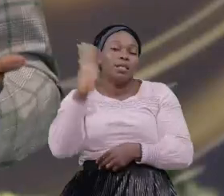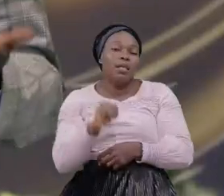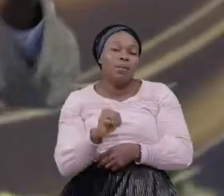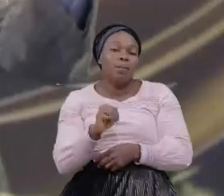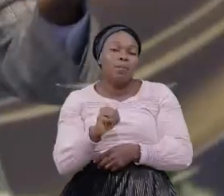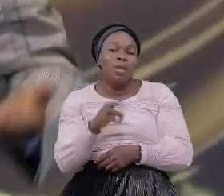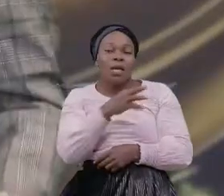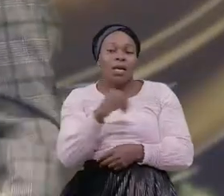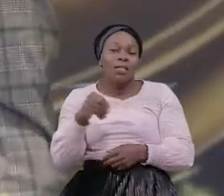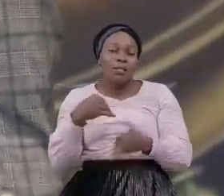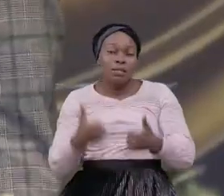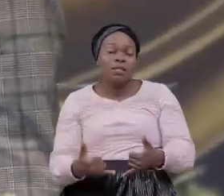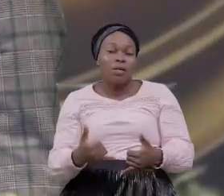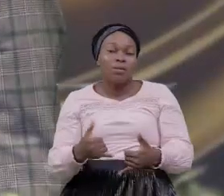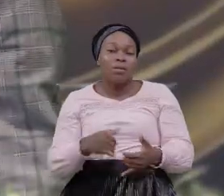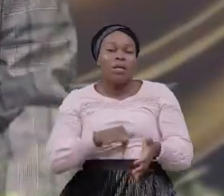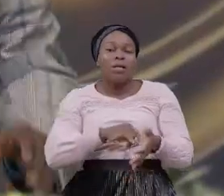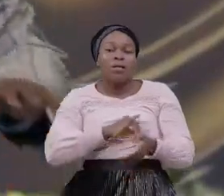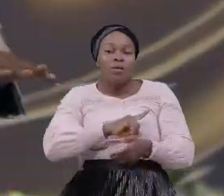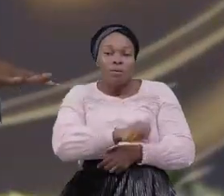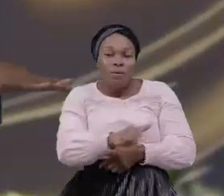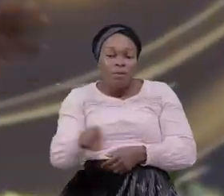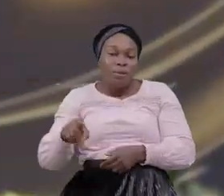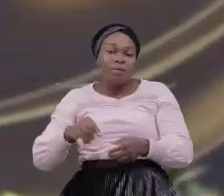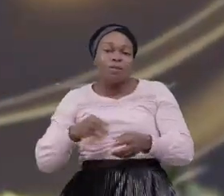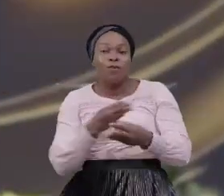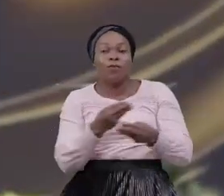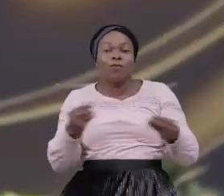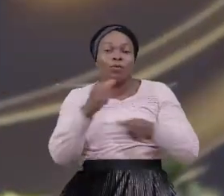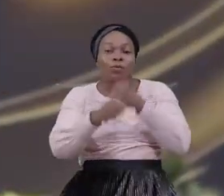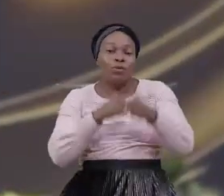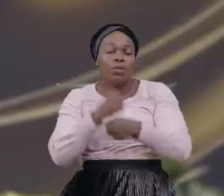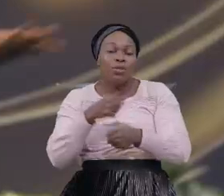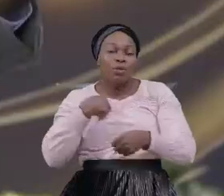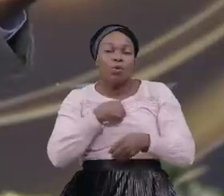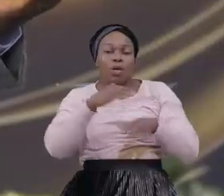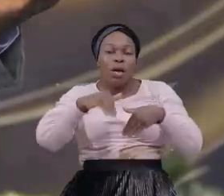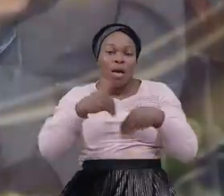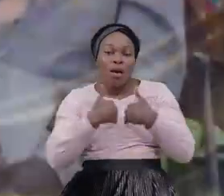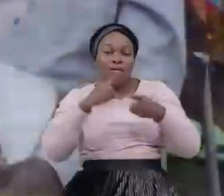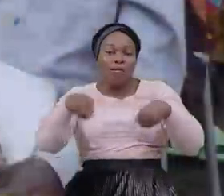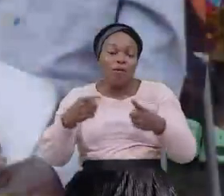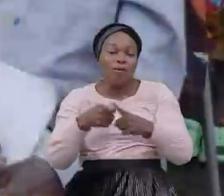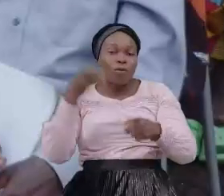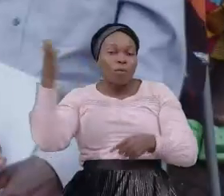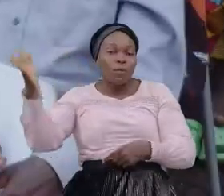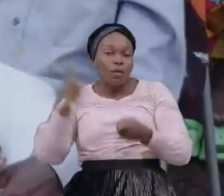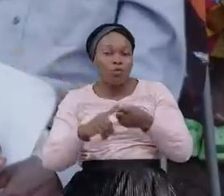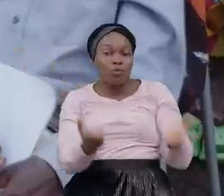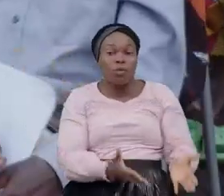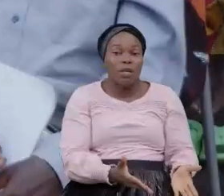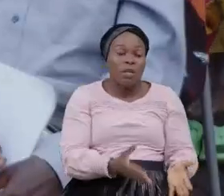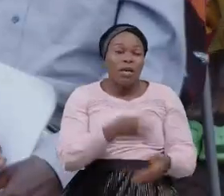years, we've gone from there up to here down. If we continue like this